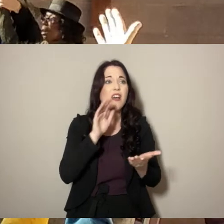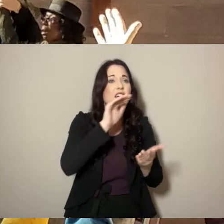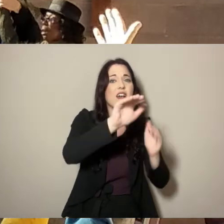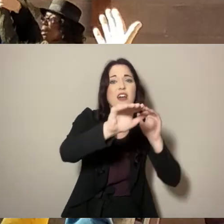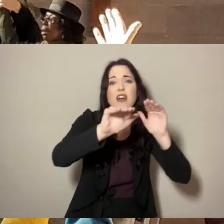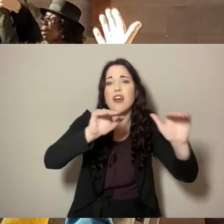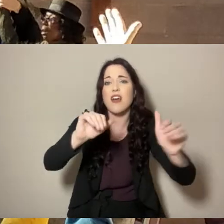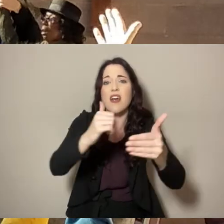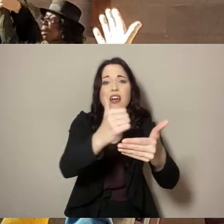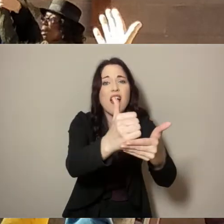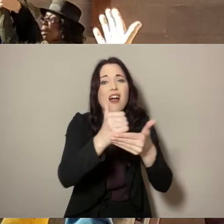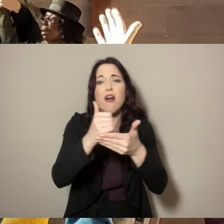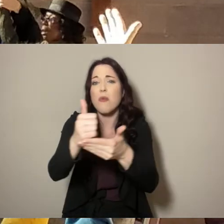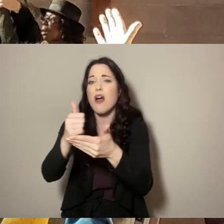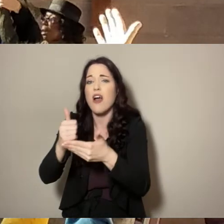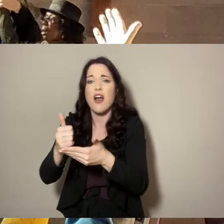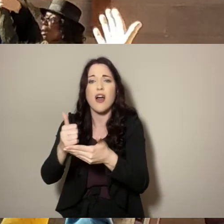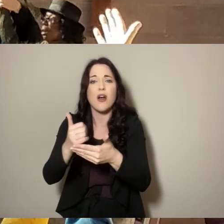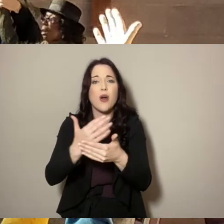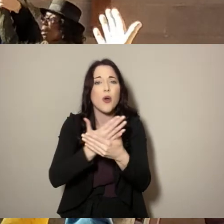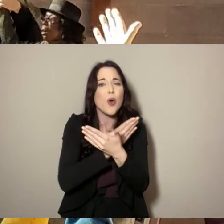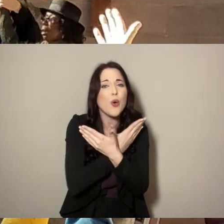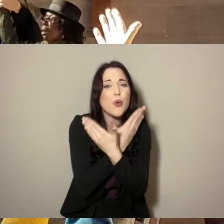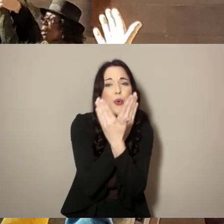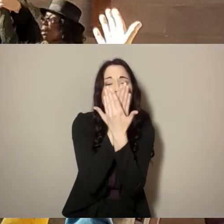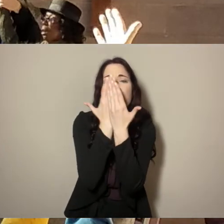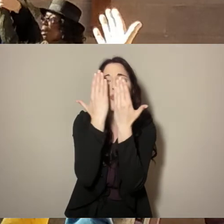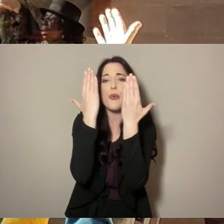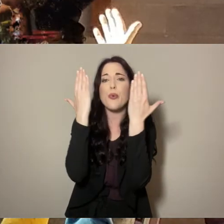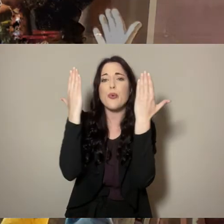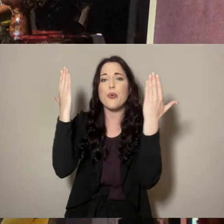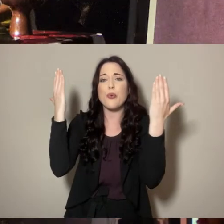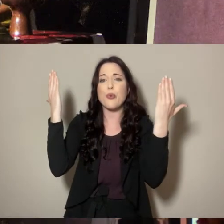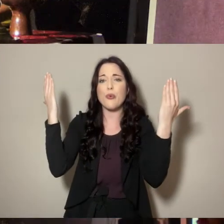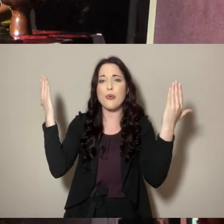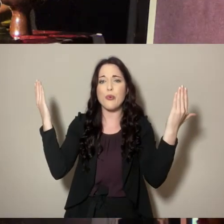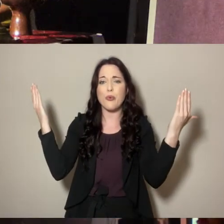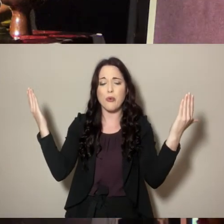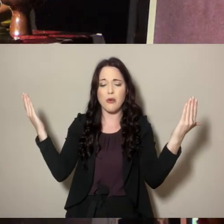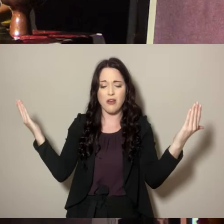helpers fail and comforts